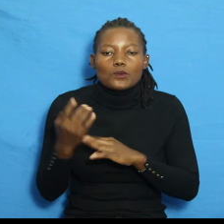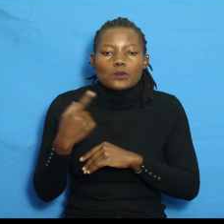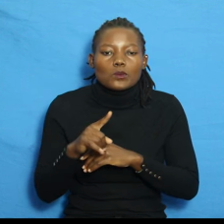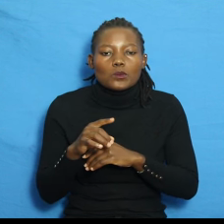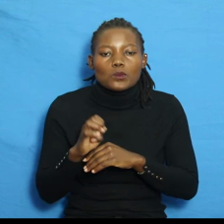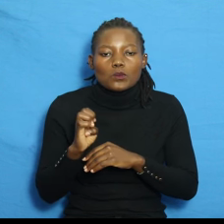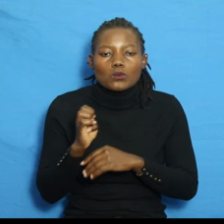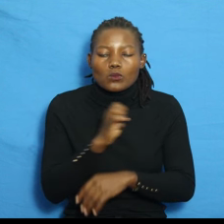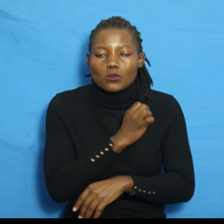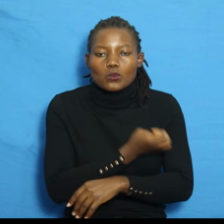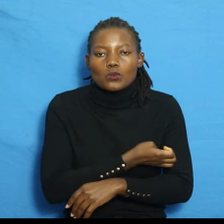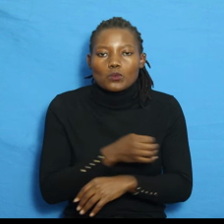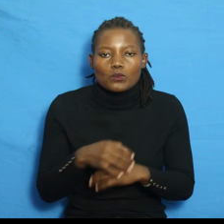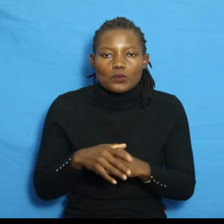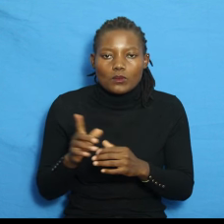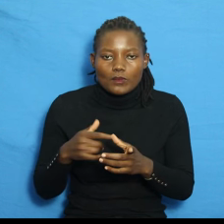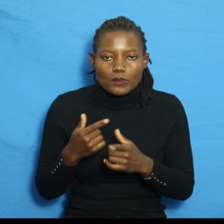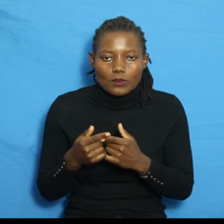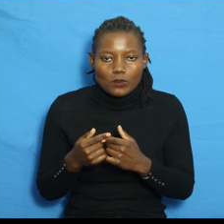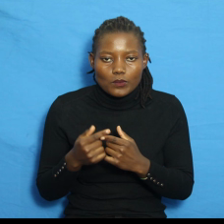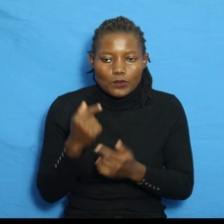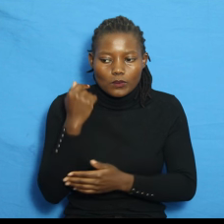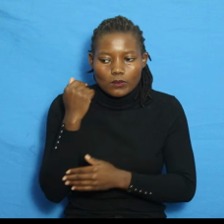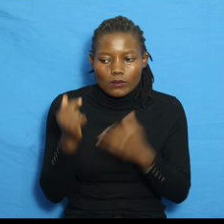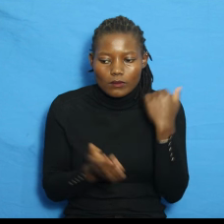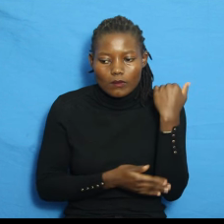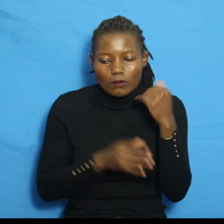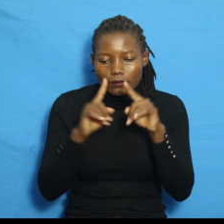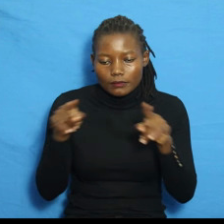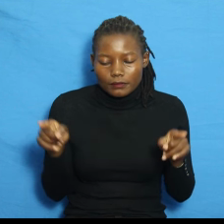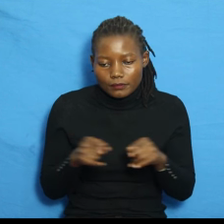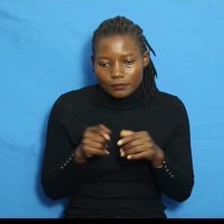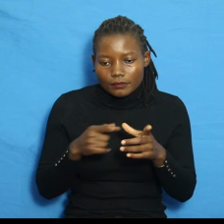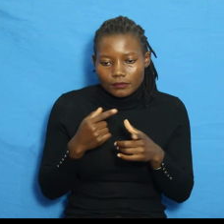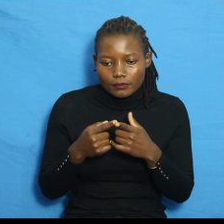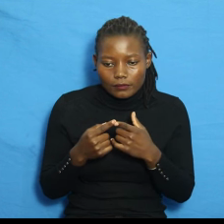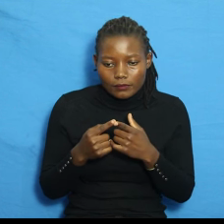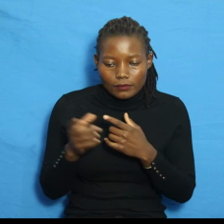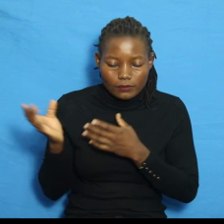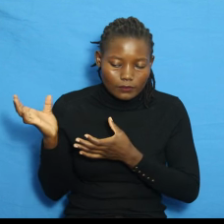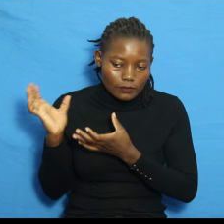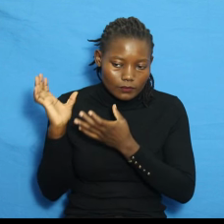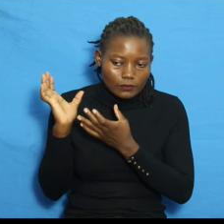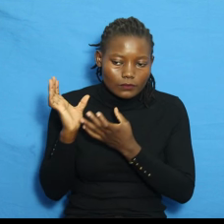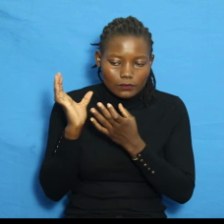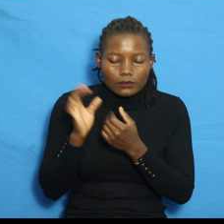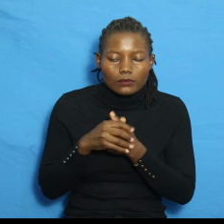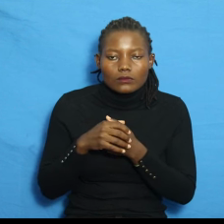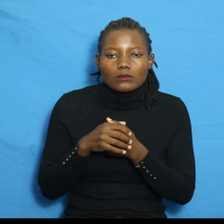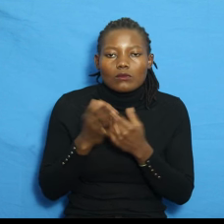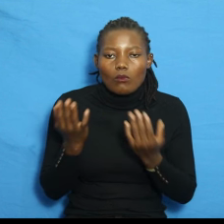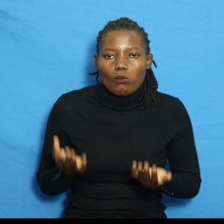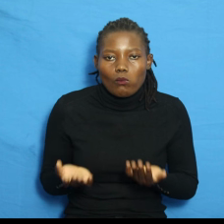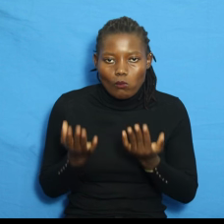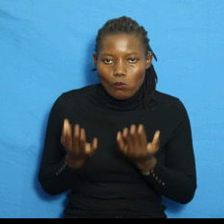the biceps muscle becomes your effort. The joint, elbow joint, is the fulcrum. The load